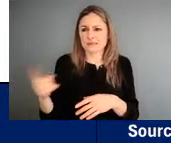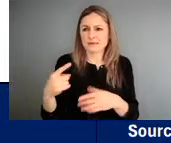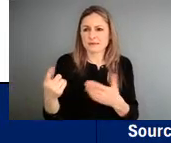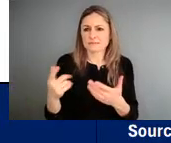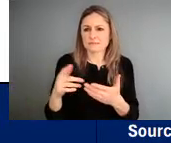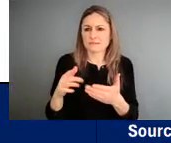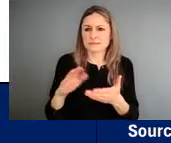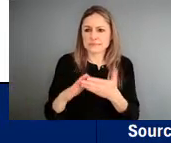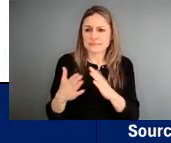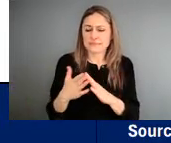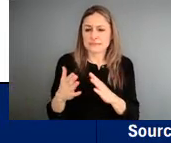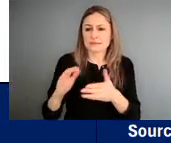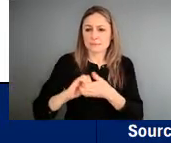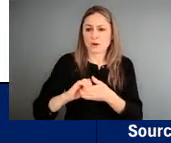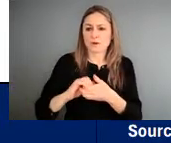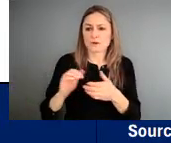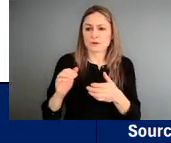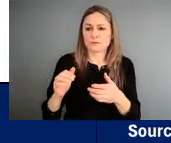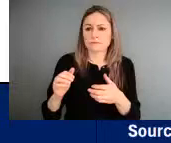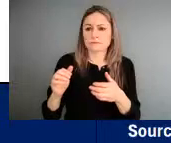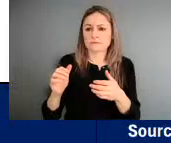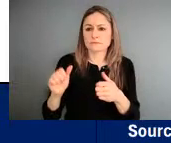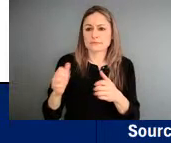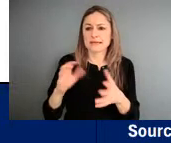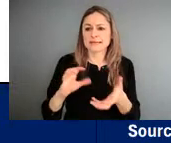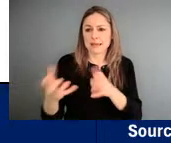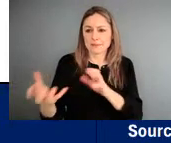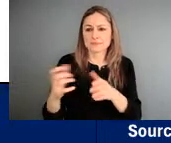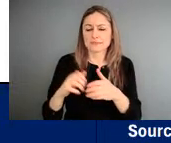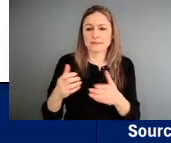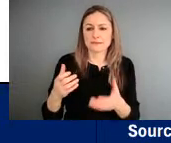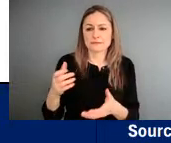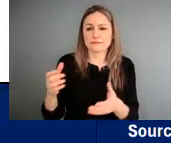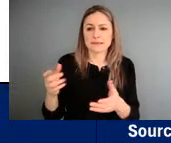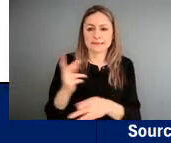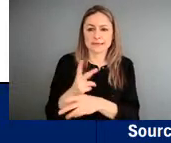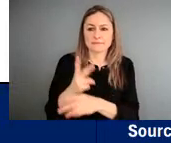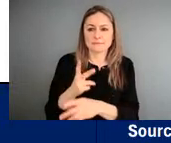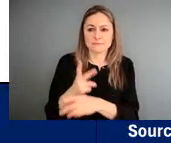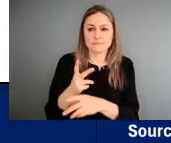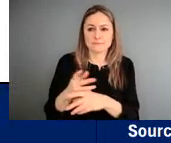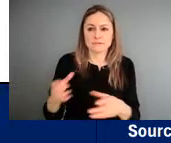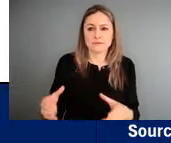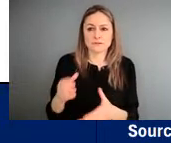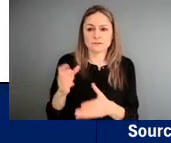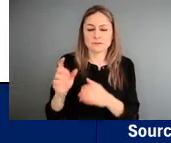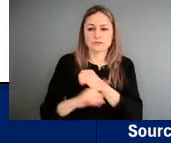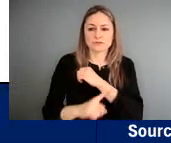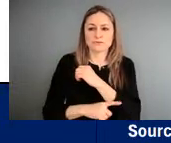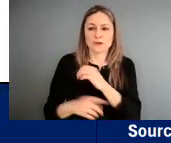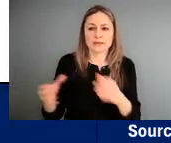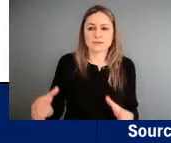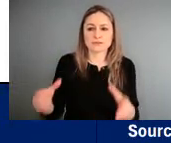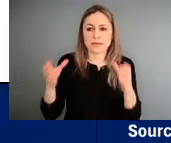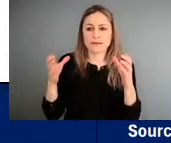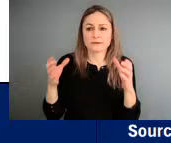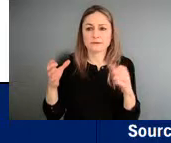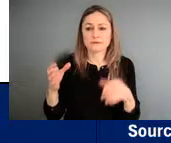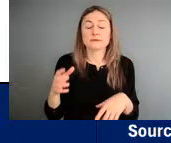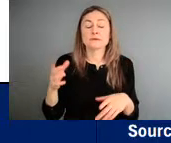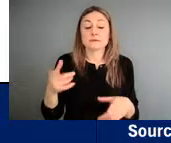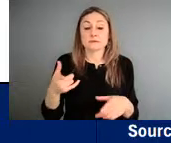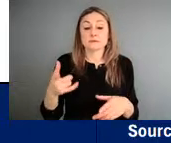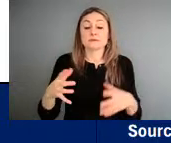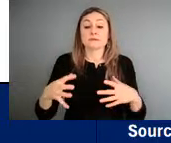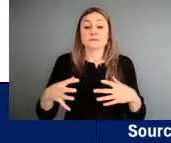the city could partner on trash can emptying and maintenance. Other components. So if condensing this